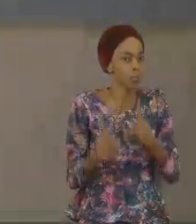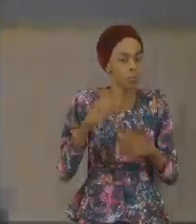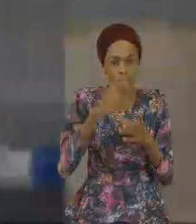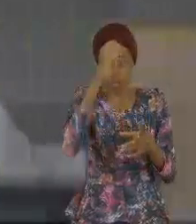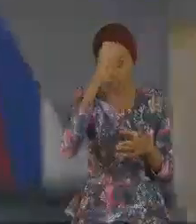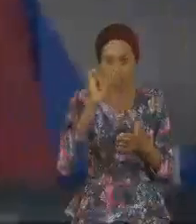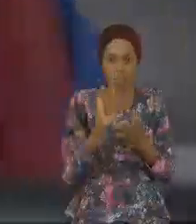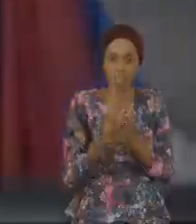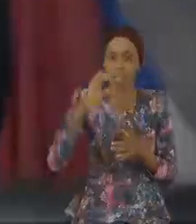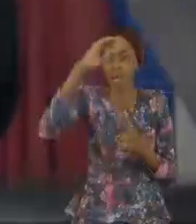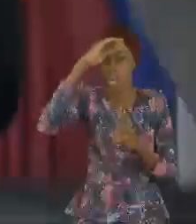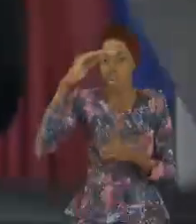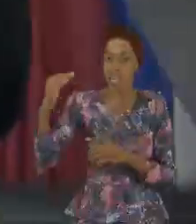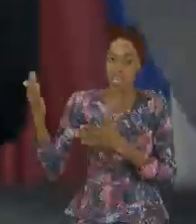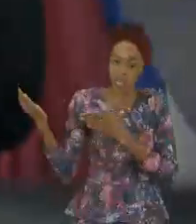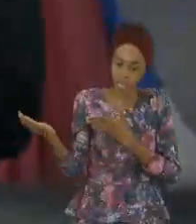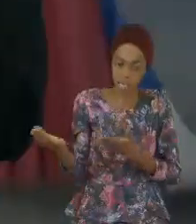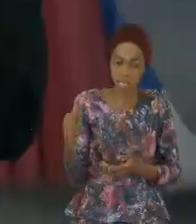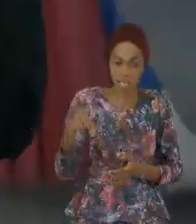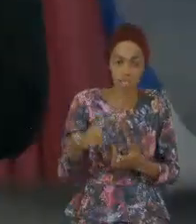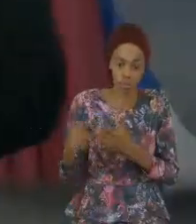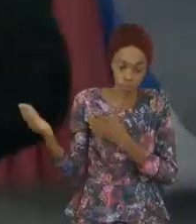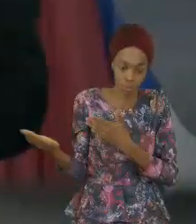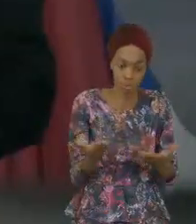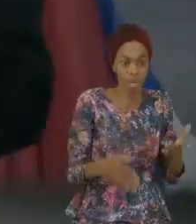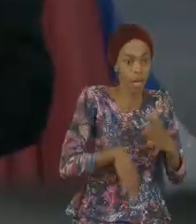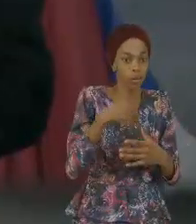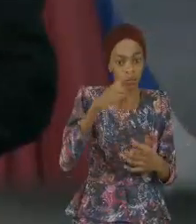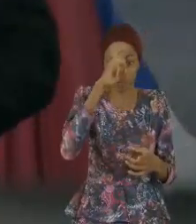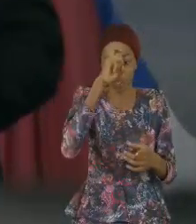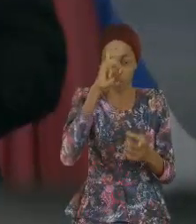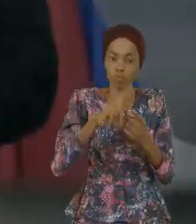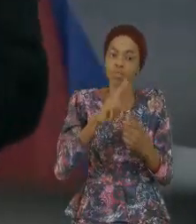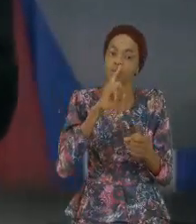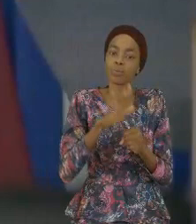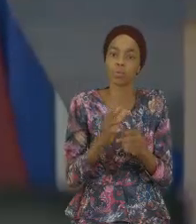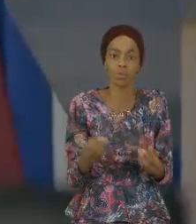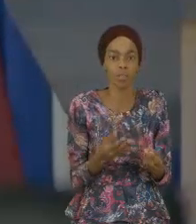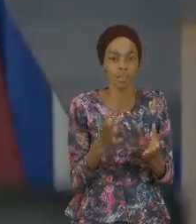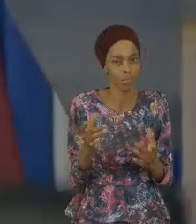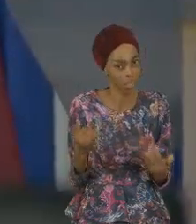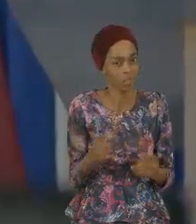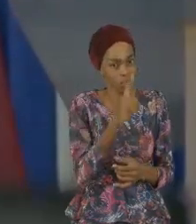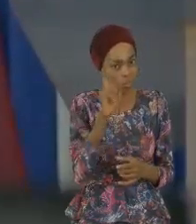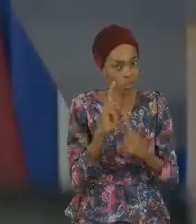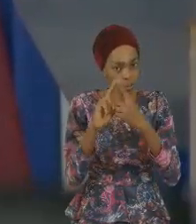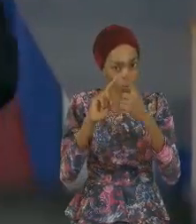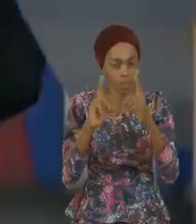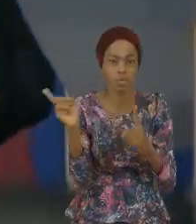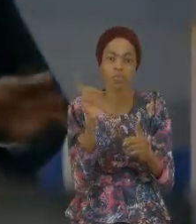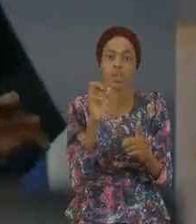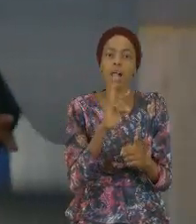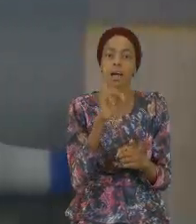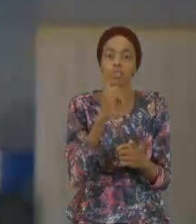to take out of Egypt to the promised land. Where were you born? Think about that. In